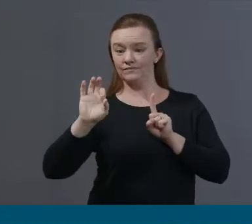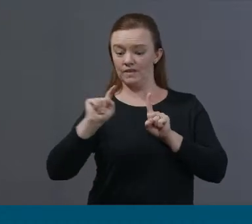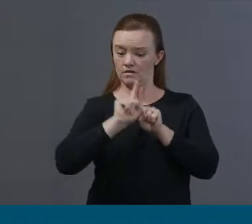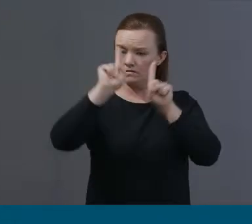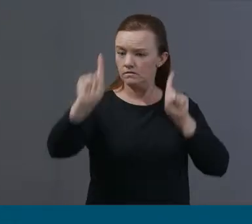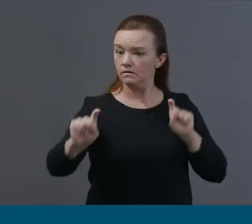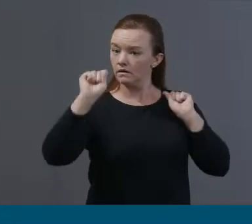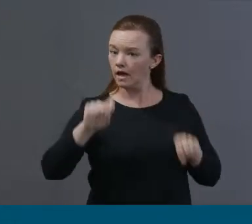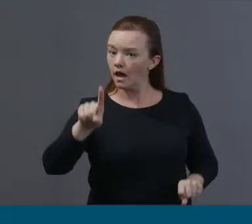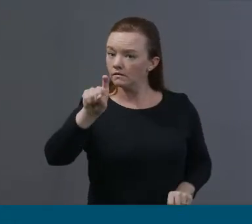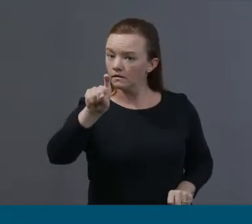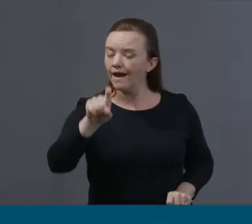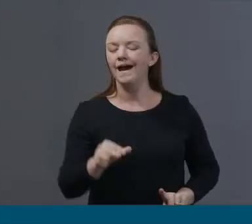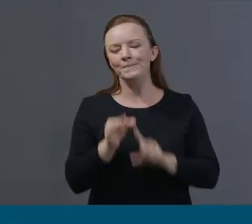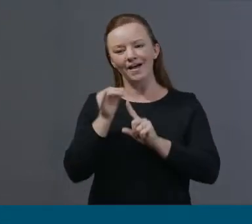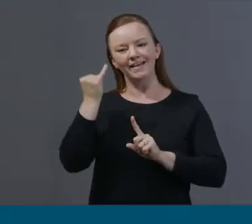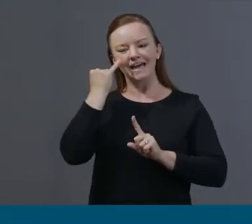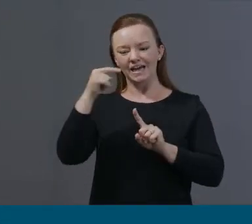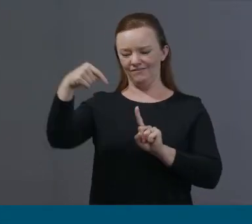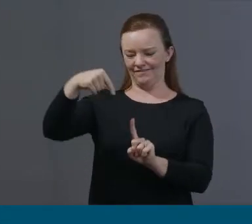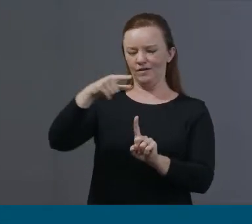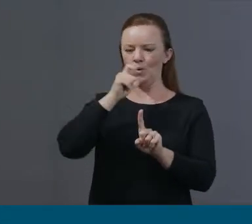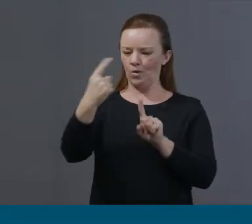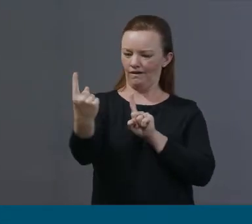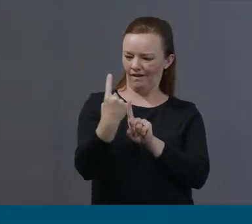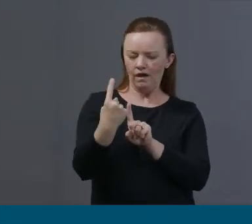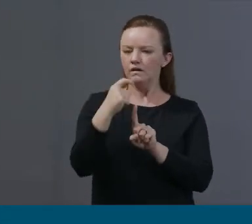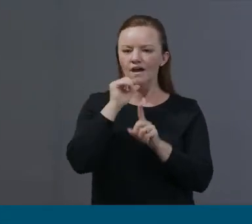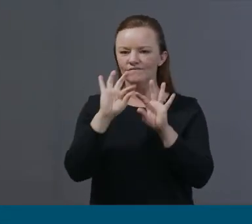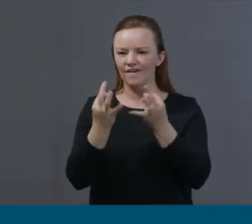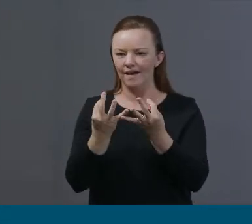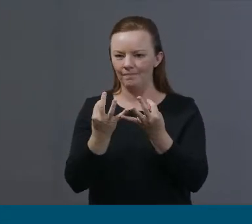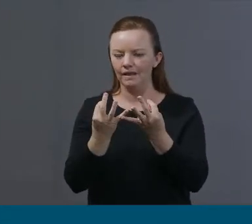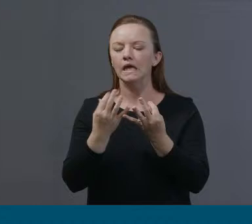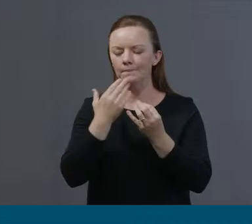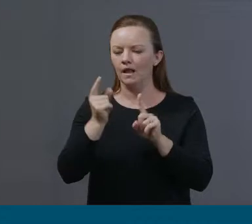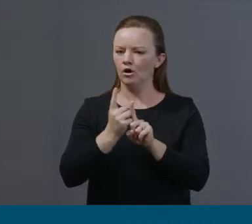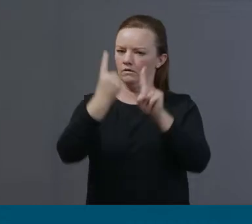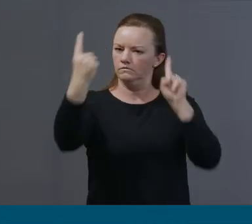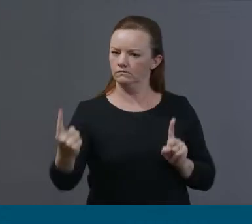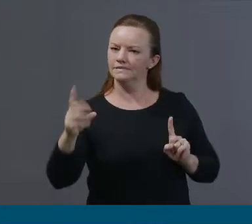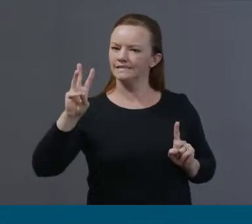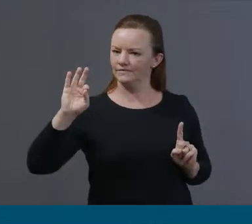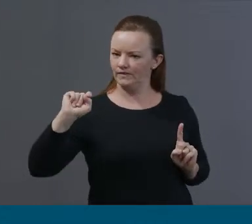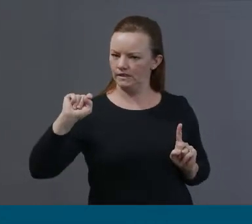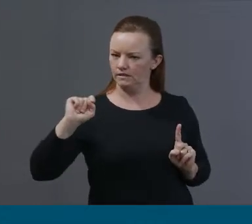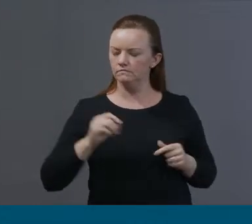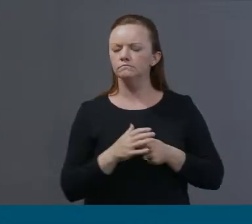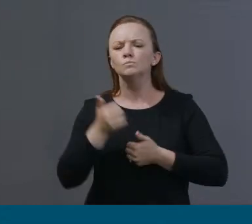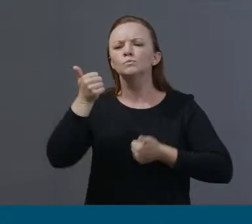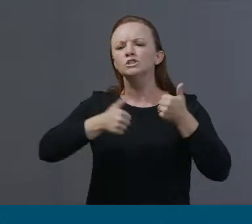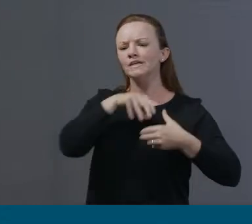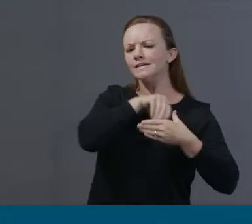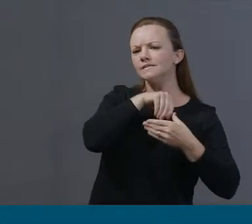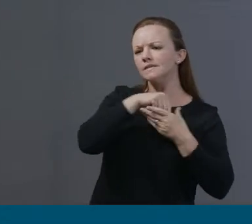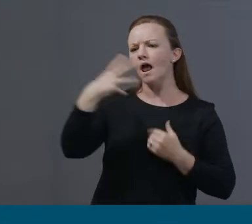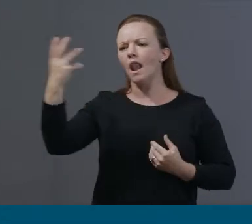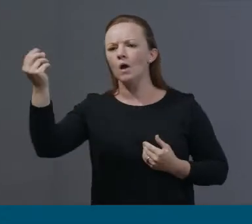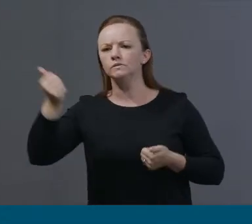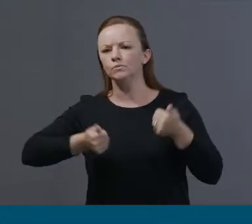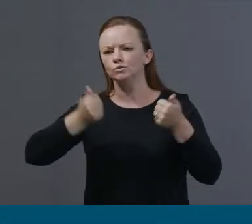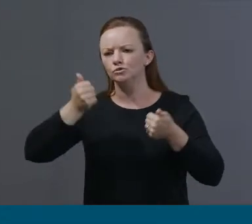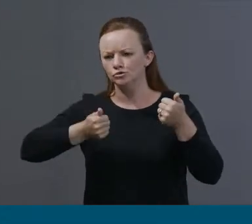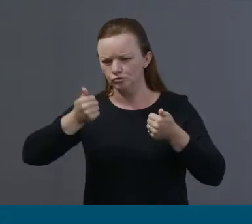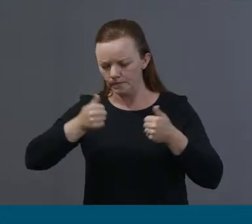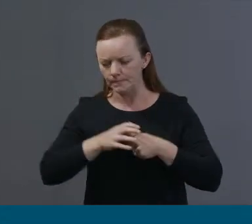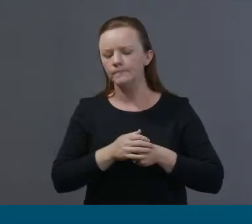close contacts with? Will you be outdoors or indoors? We always recommend that you stay 6 feet away from